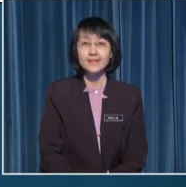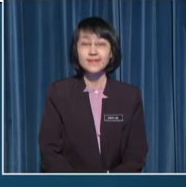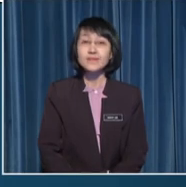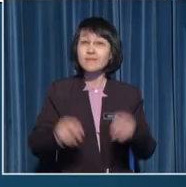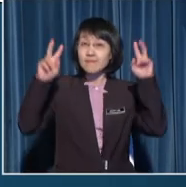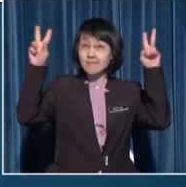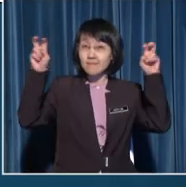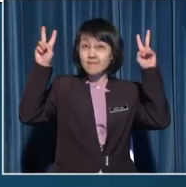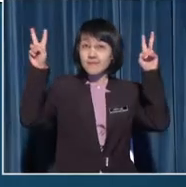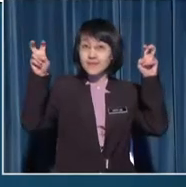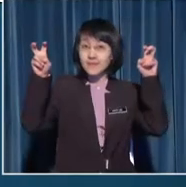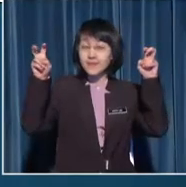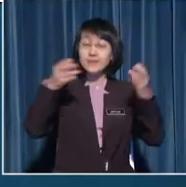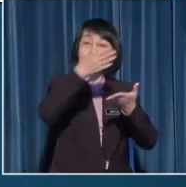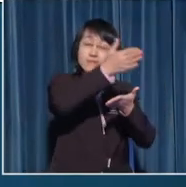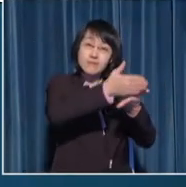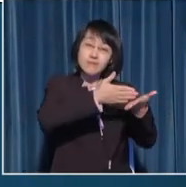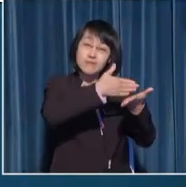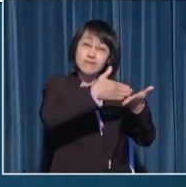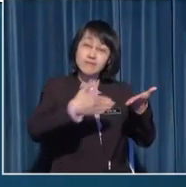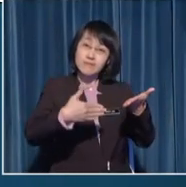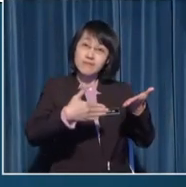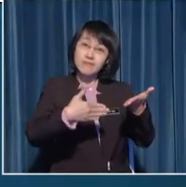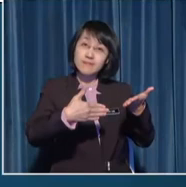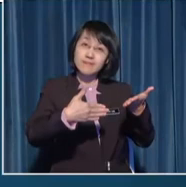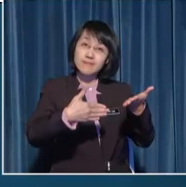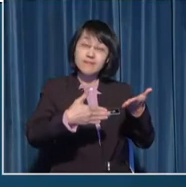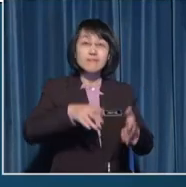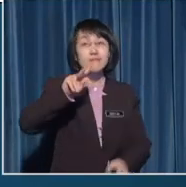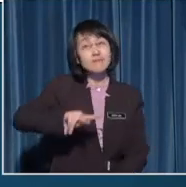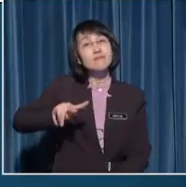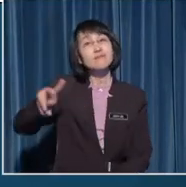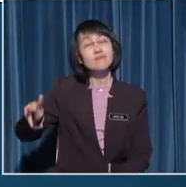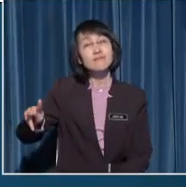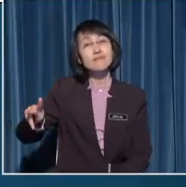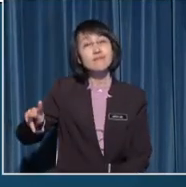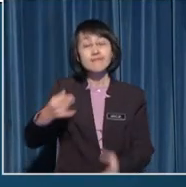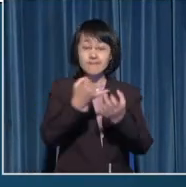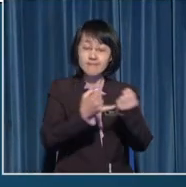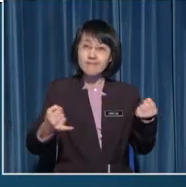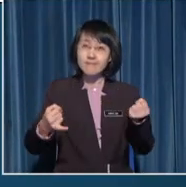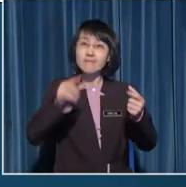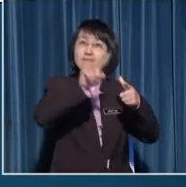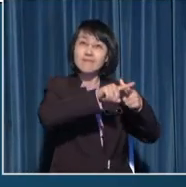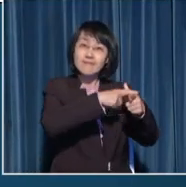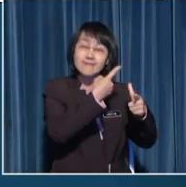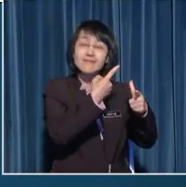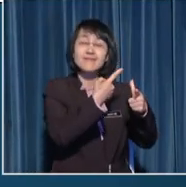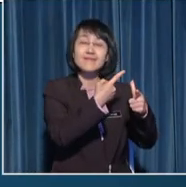The title for this pie chart is Pupils' Birth Month.